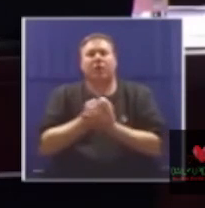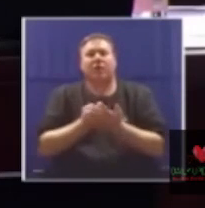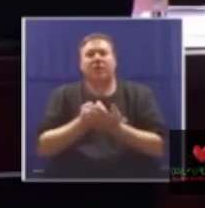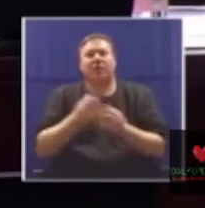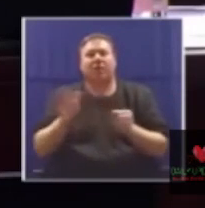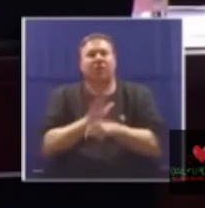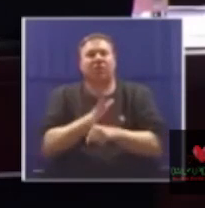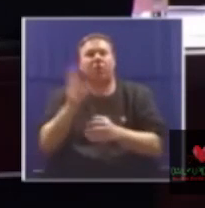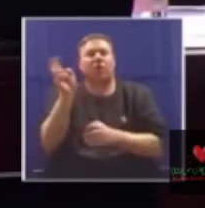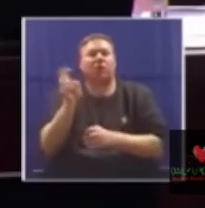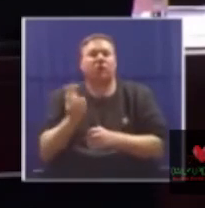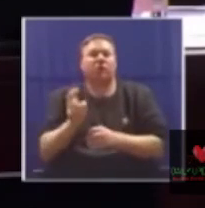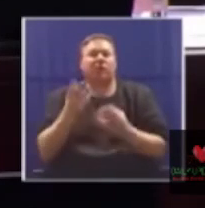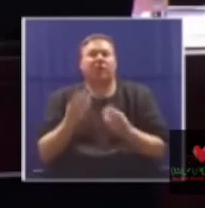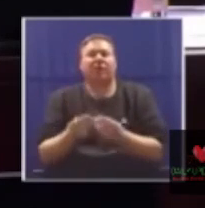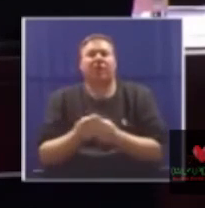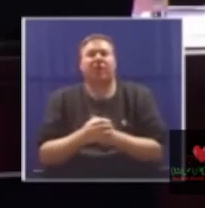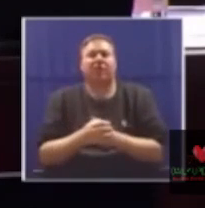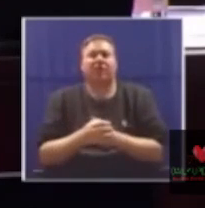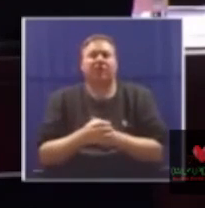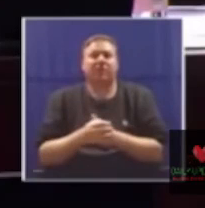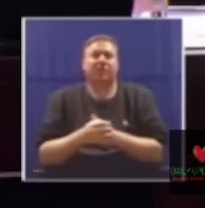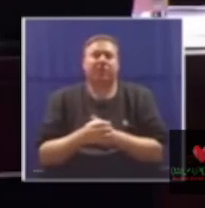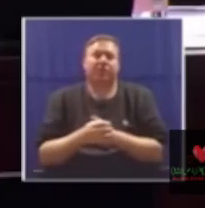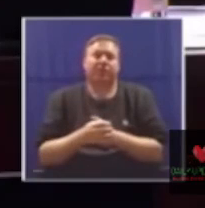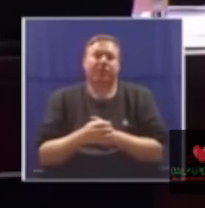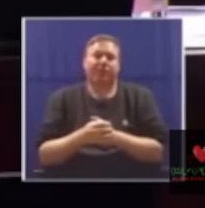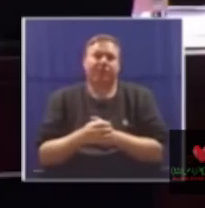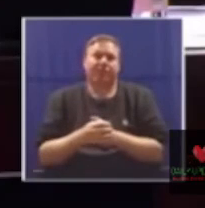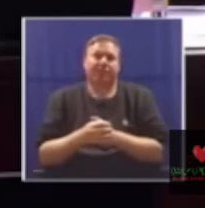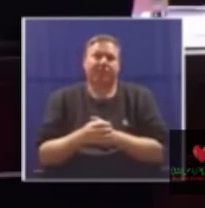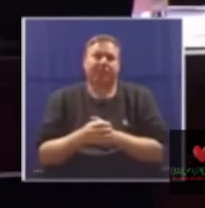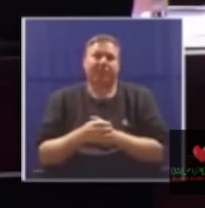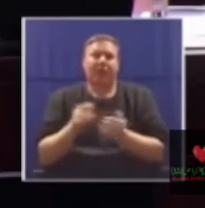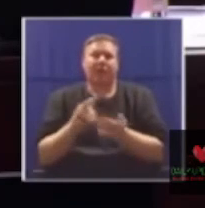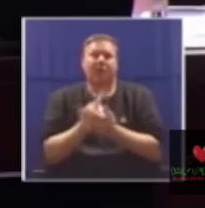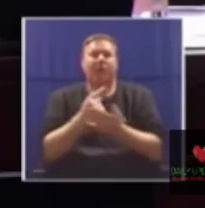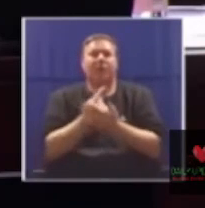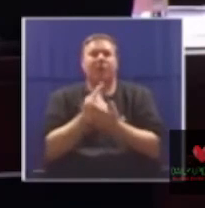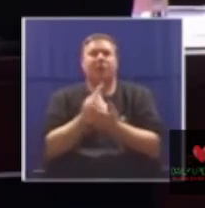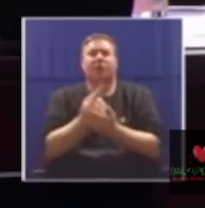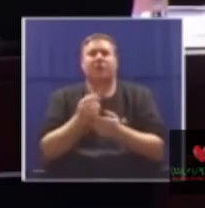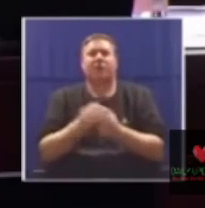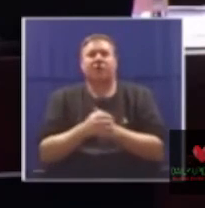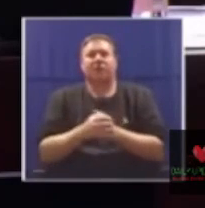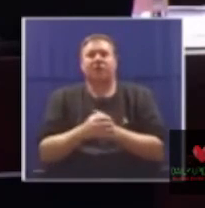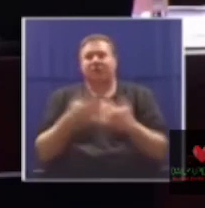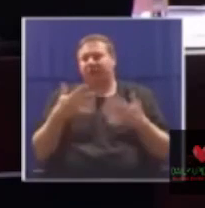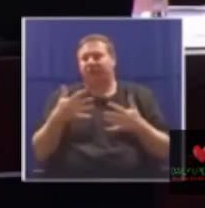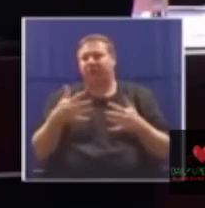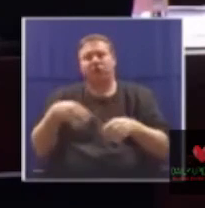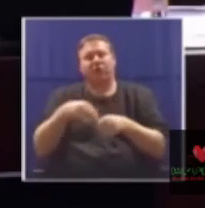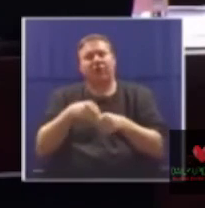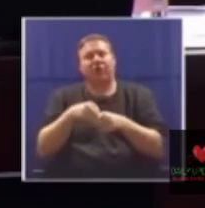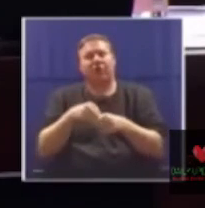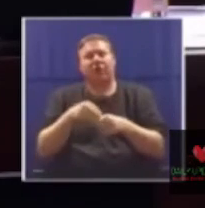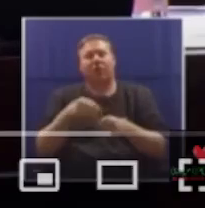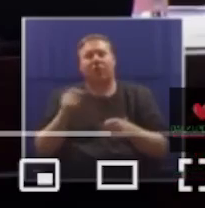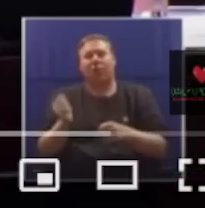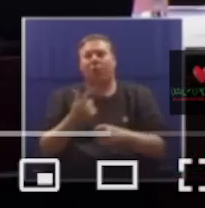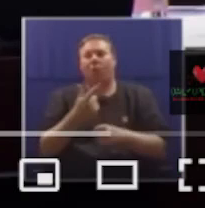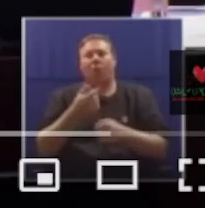full electricity in terms of what happens. We have been in engagement with all the